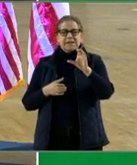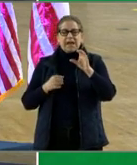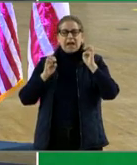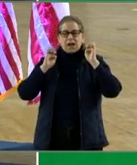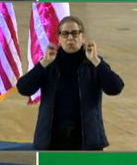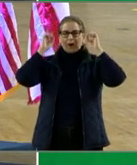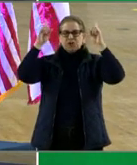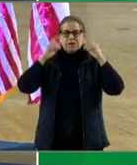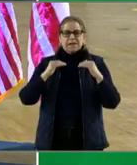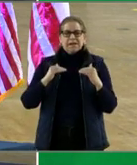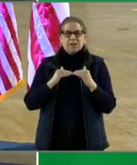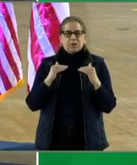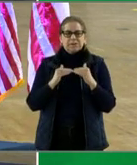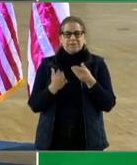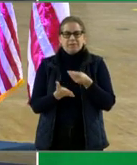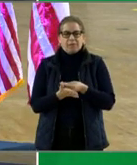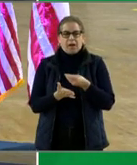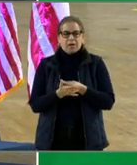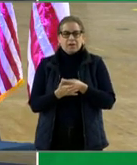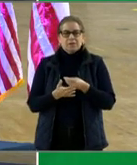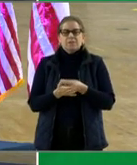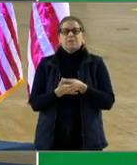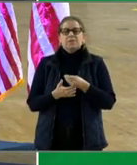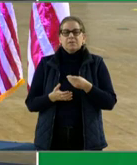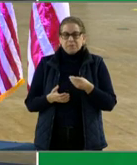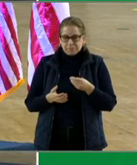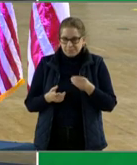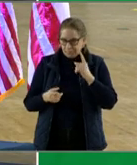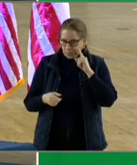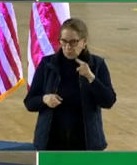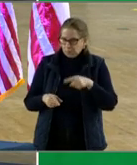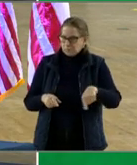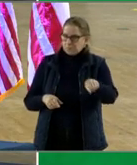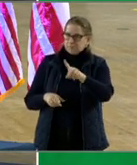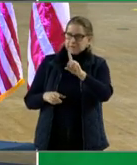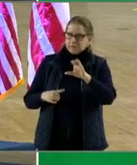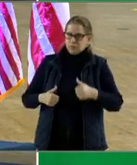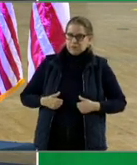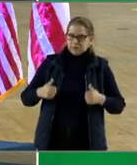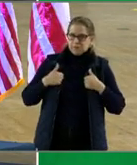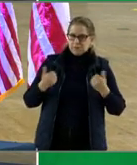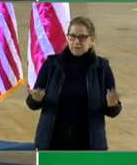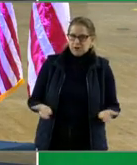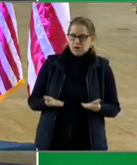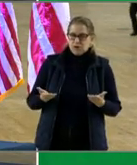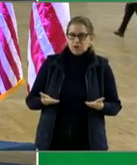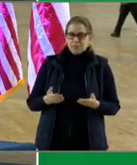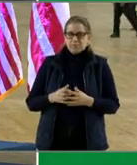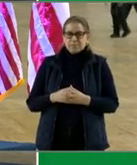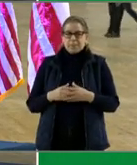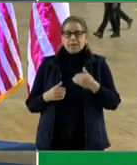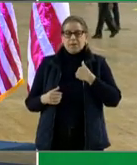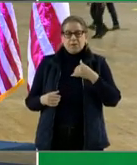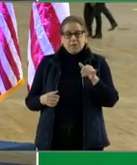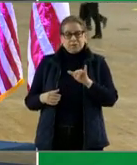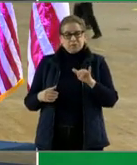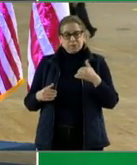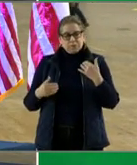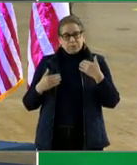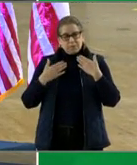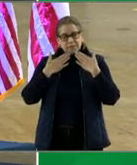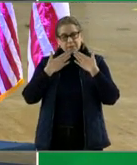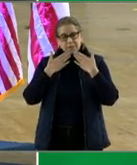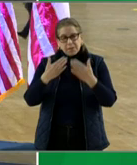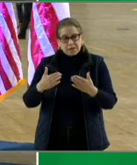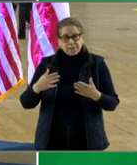difference for people in Washington, D.C. I also want to say thank you to the volunteers. We had a call last